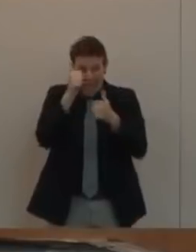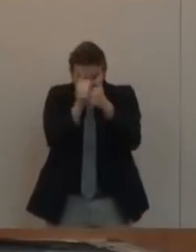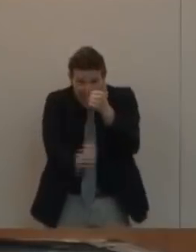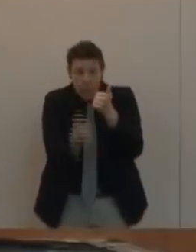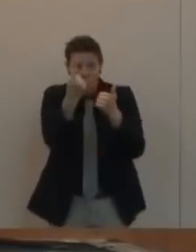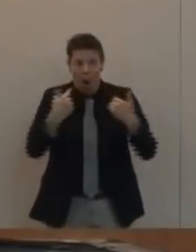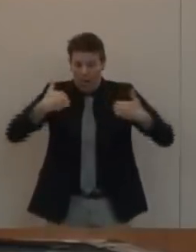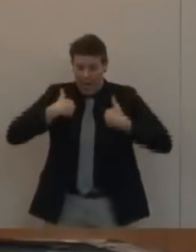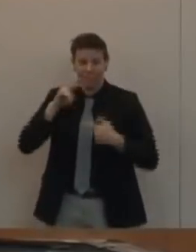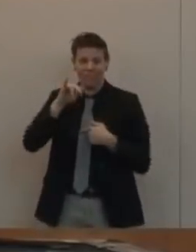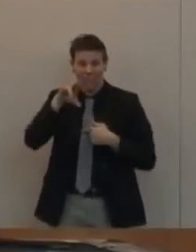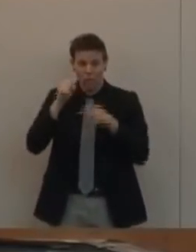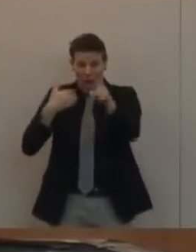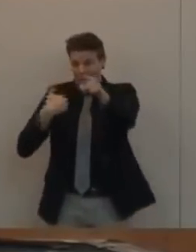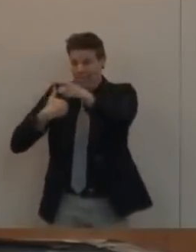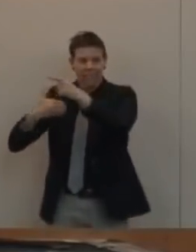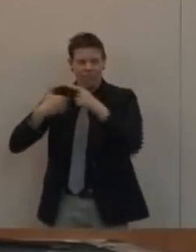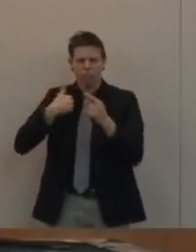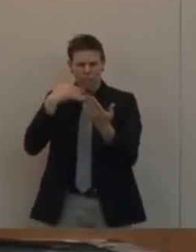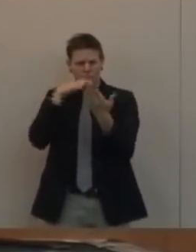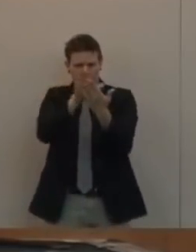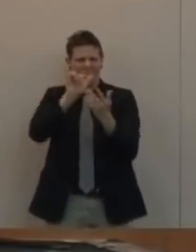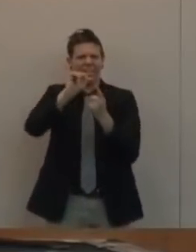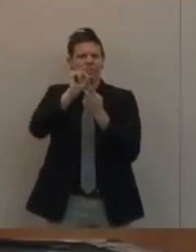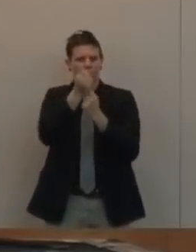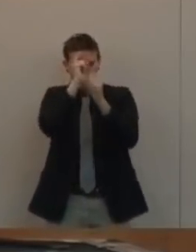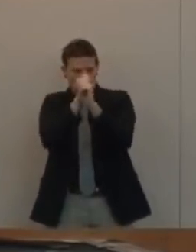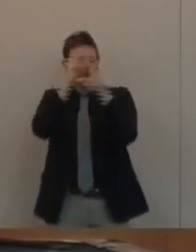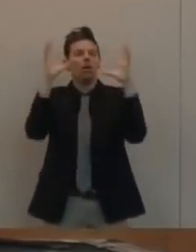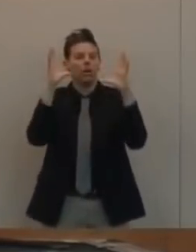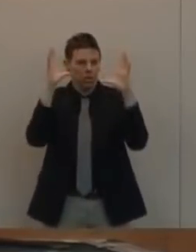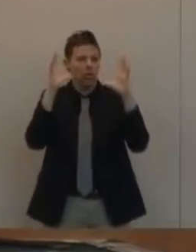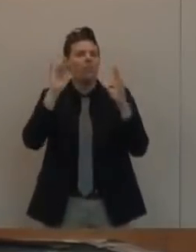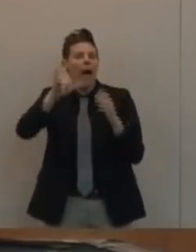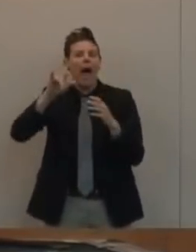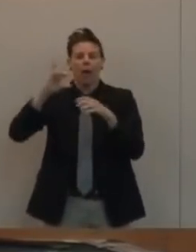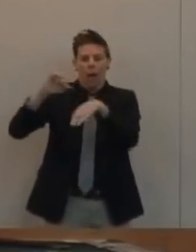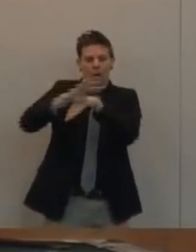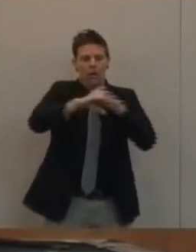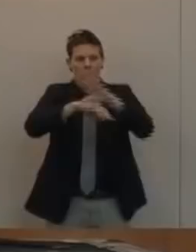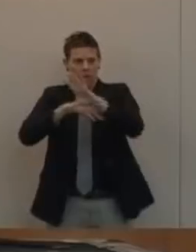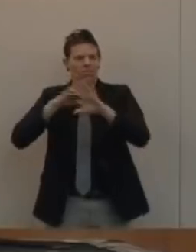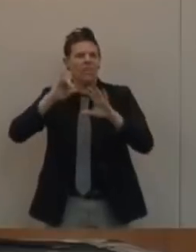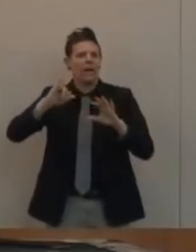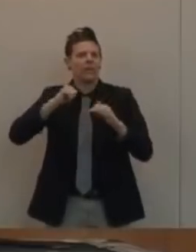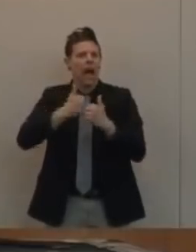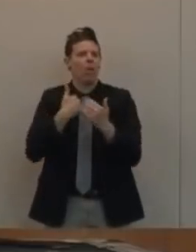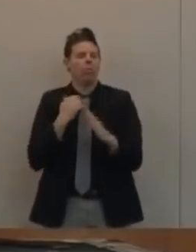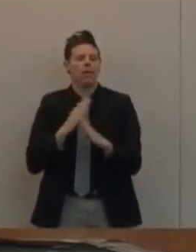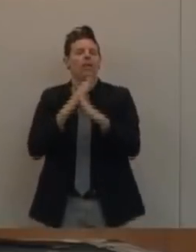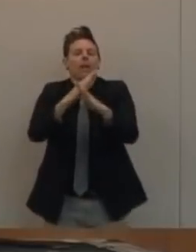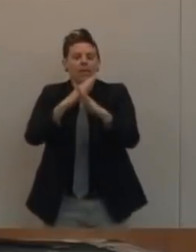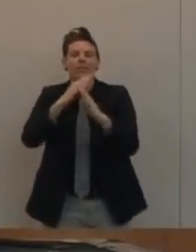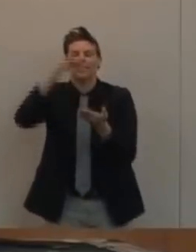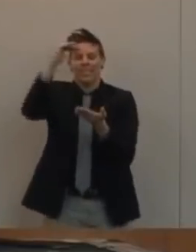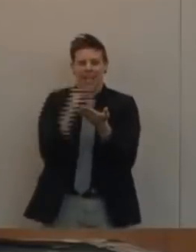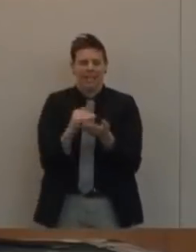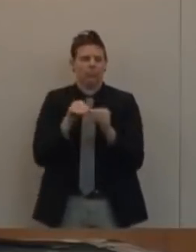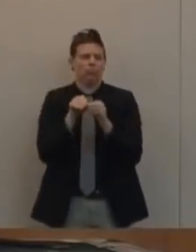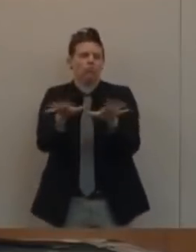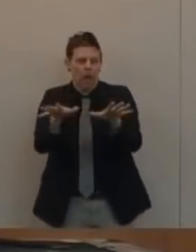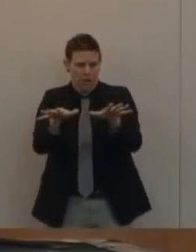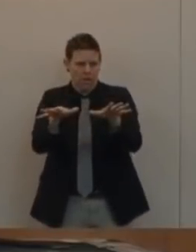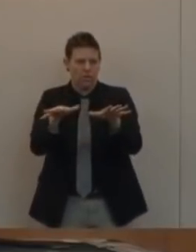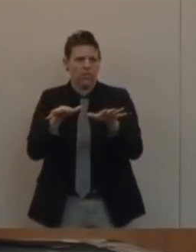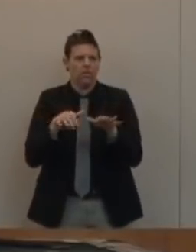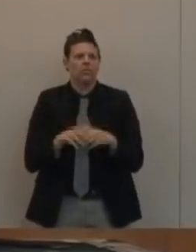any number of individuals. That's how we prevent spread. There isn't, I don't think, anyone working